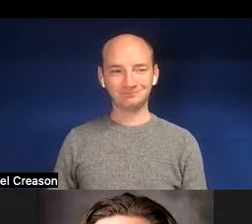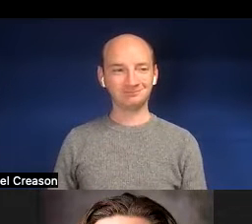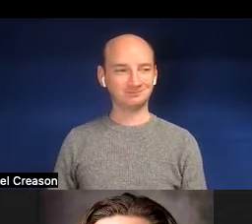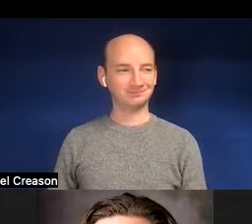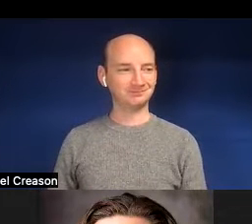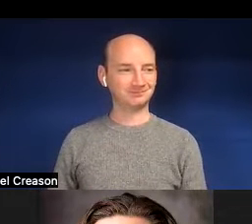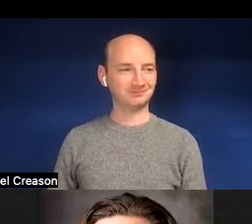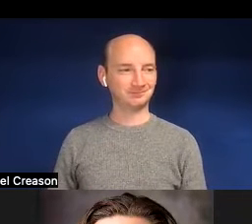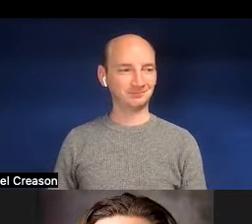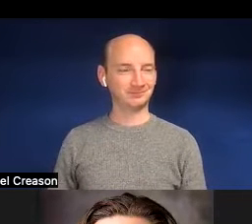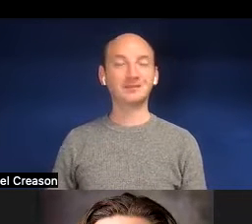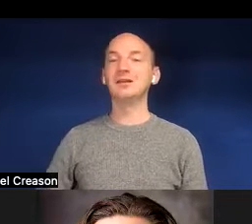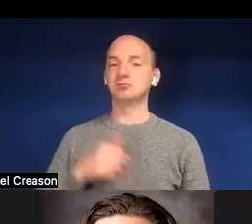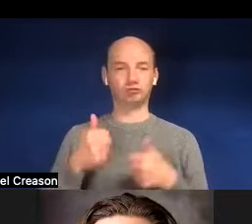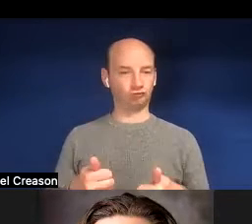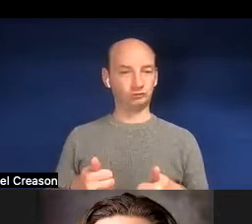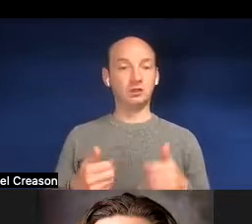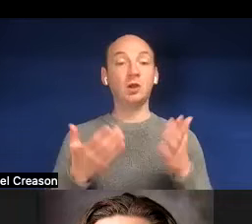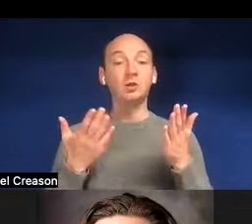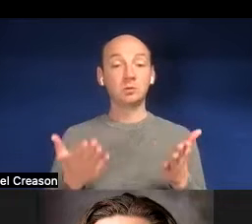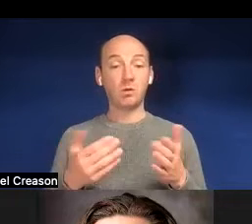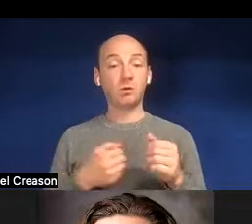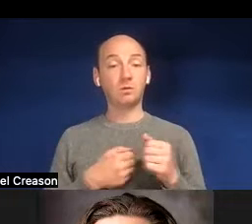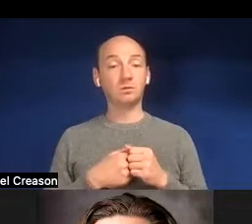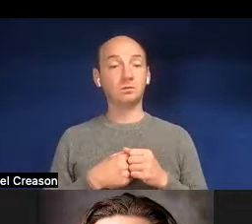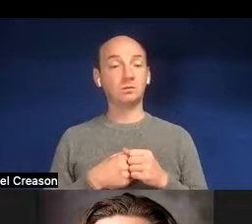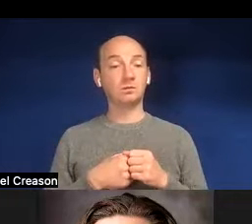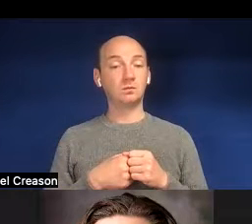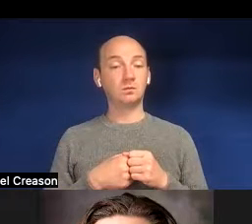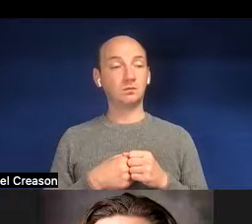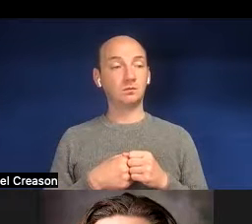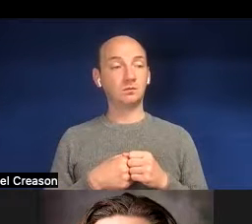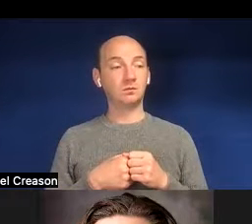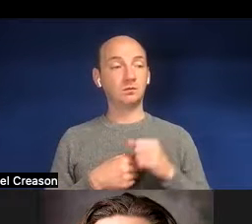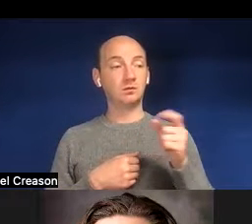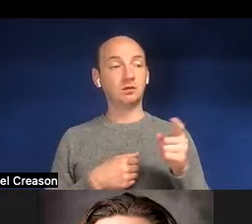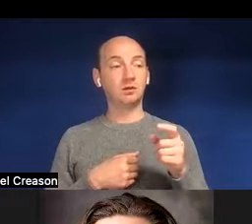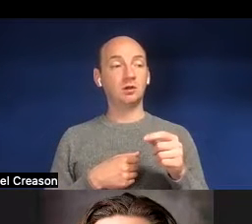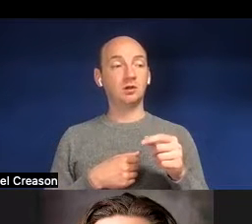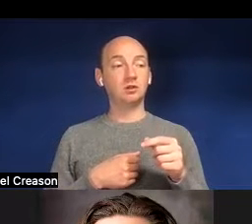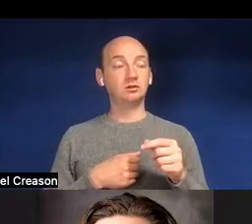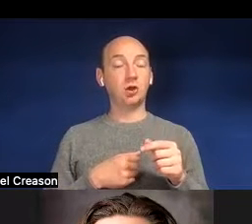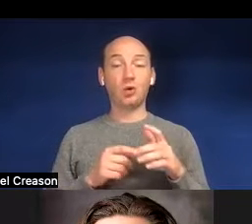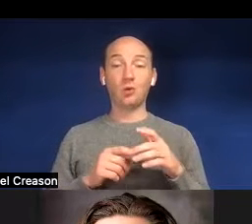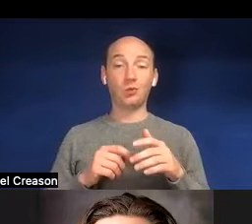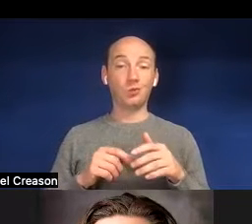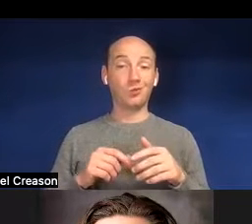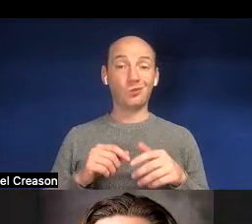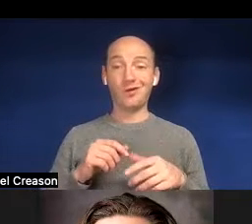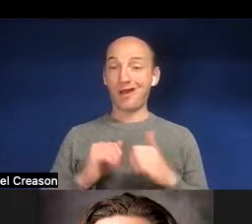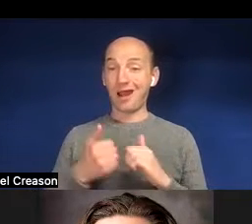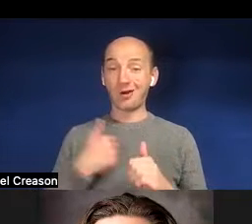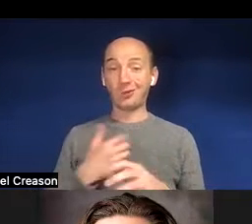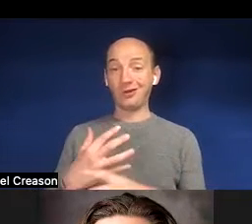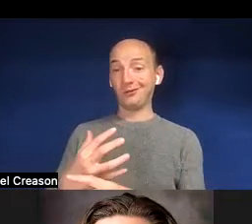interesting. Yes. So the original form of the RF sensing data we get is just a